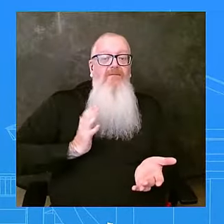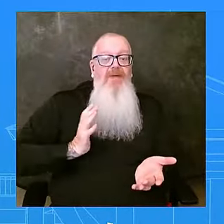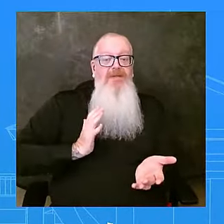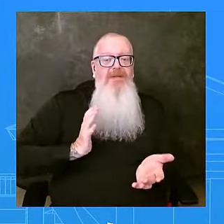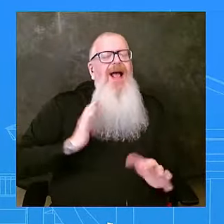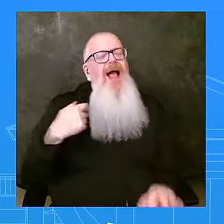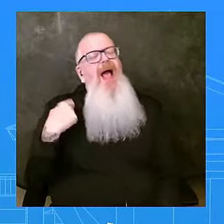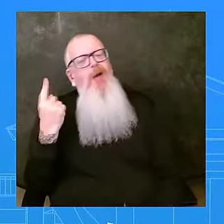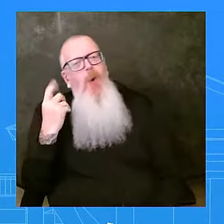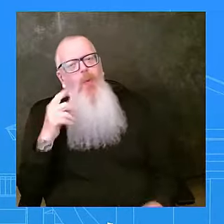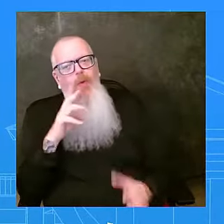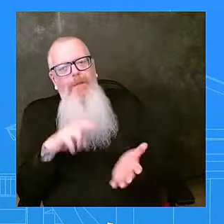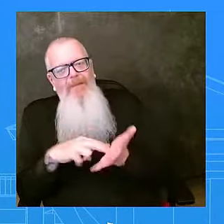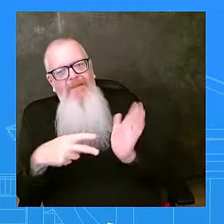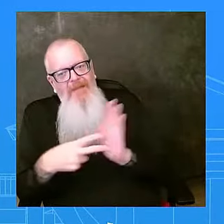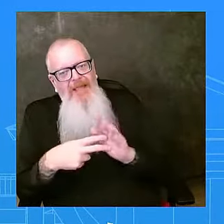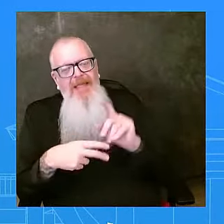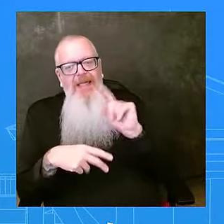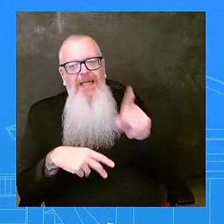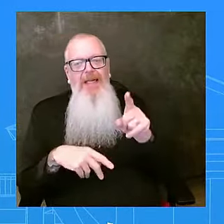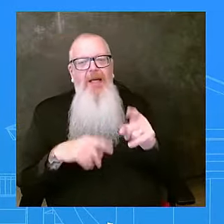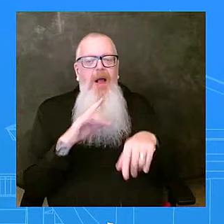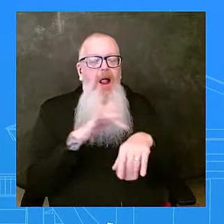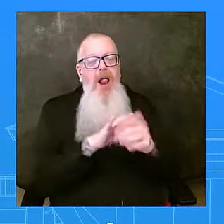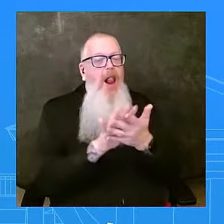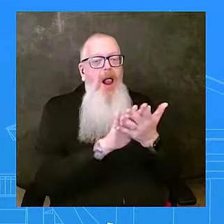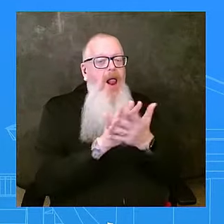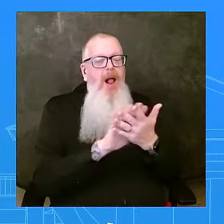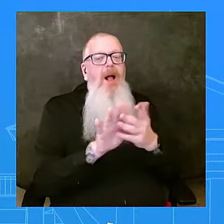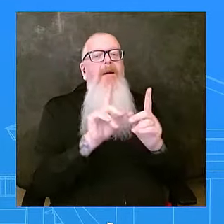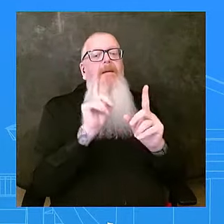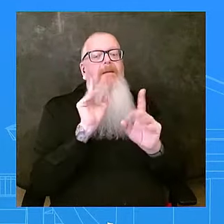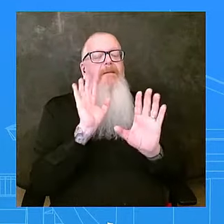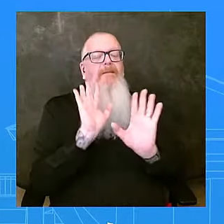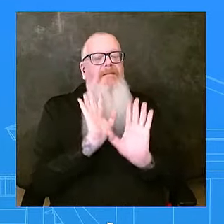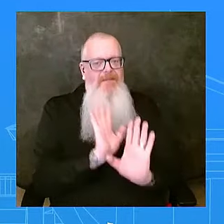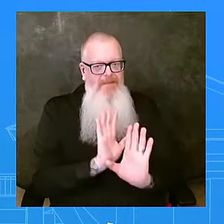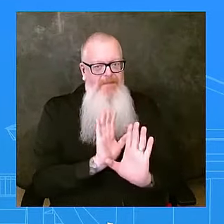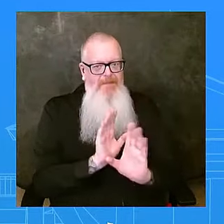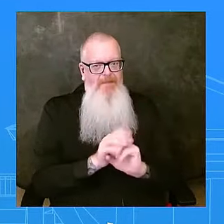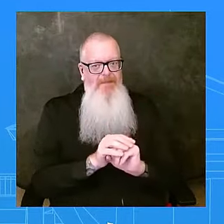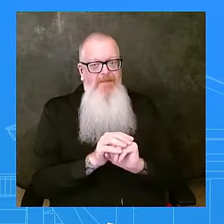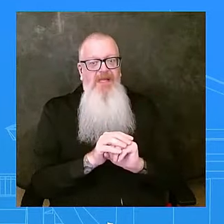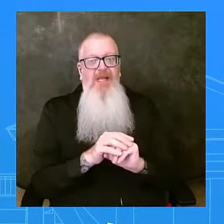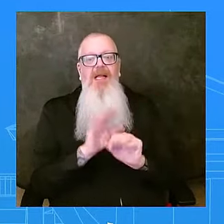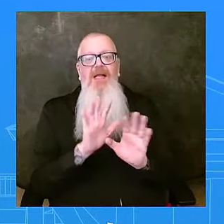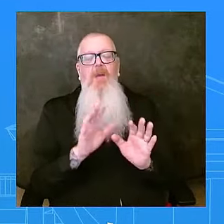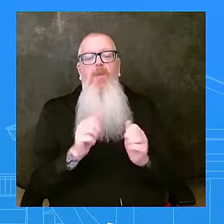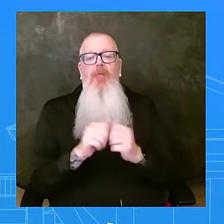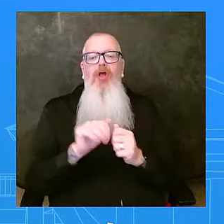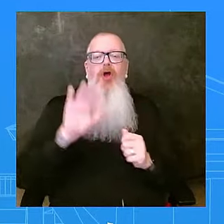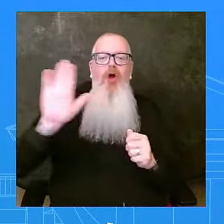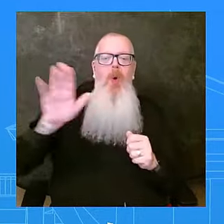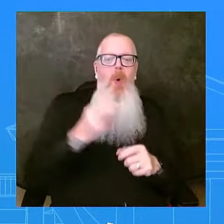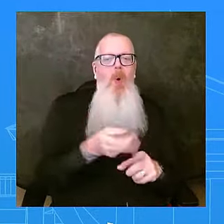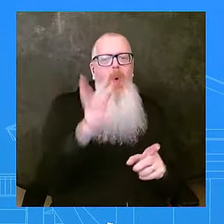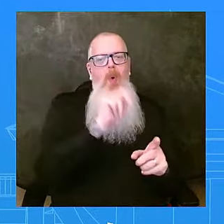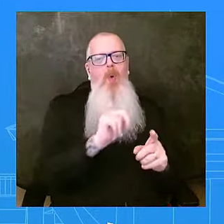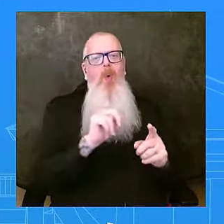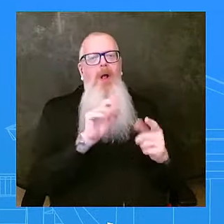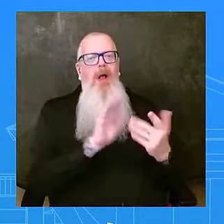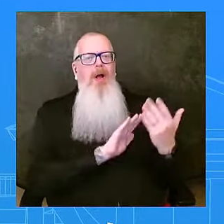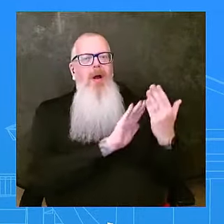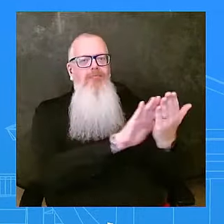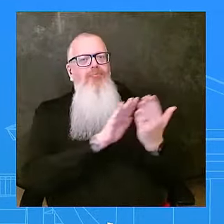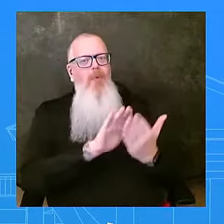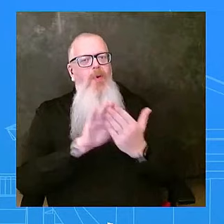into murky waters here by getting into her own strategy. That is certainly something for her to speak